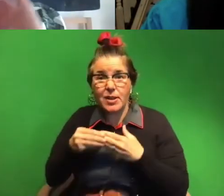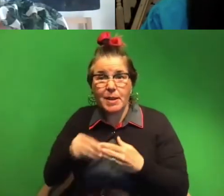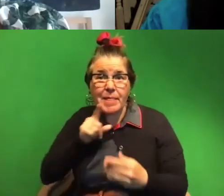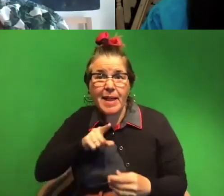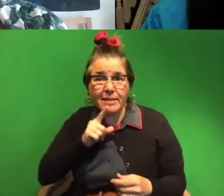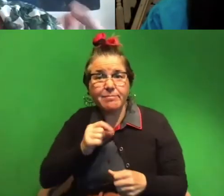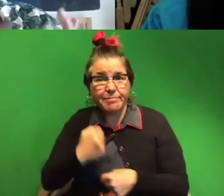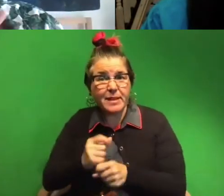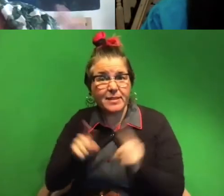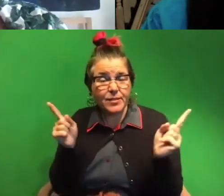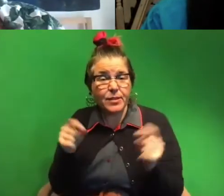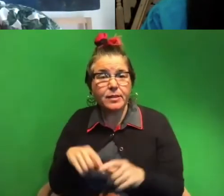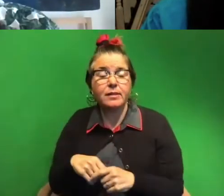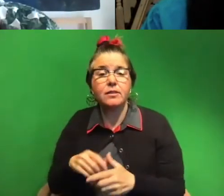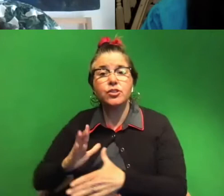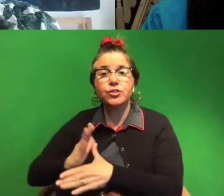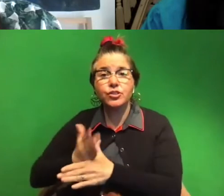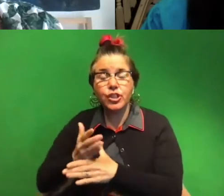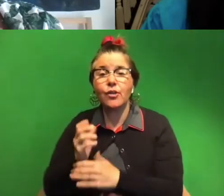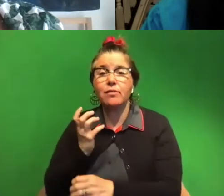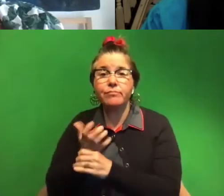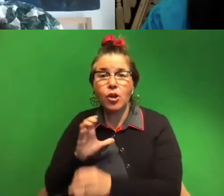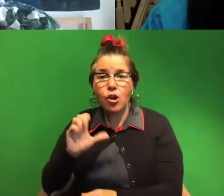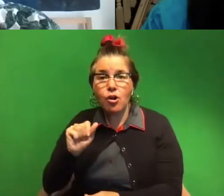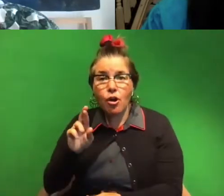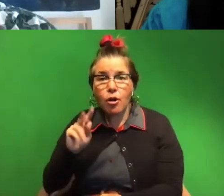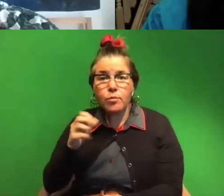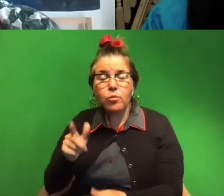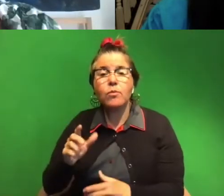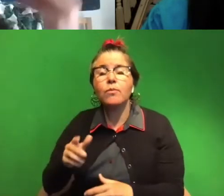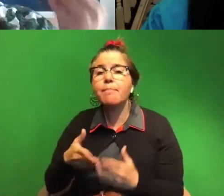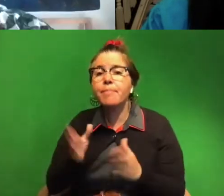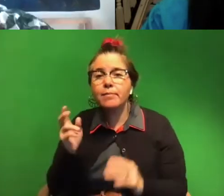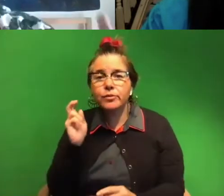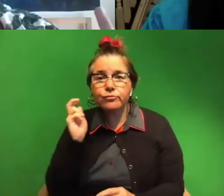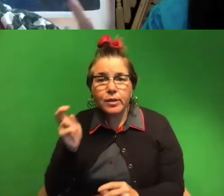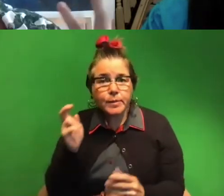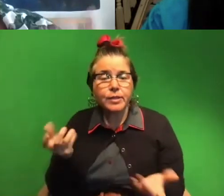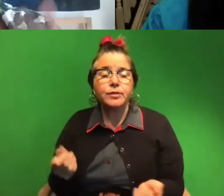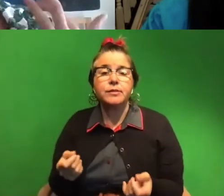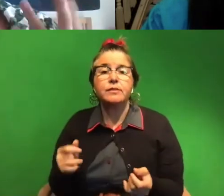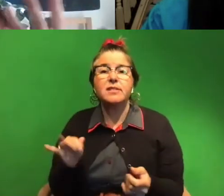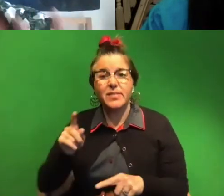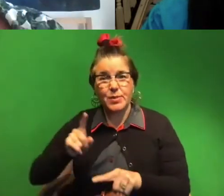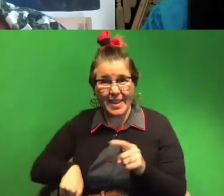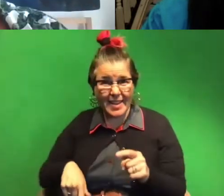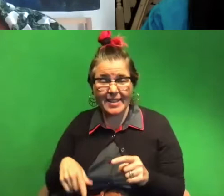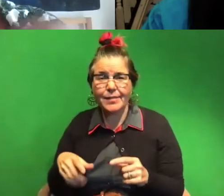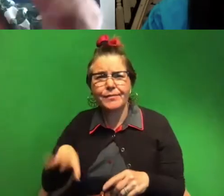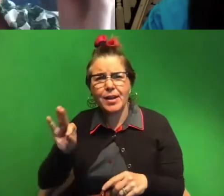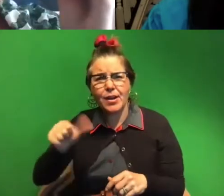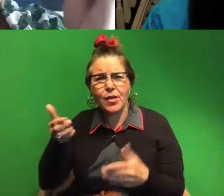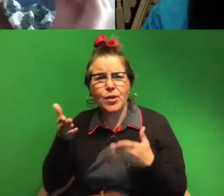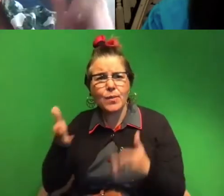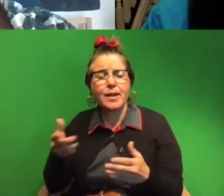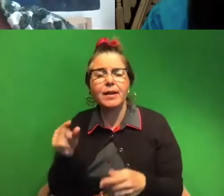difference. Sharing, carpooling, or taking public transportation. If you can't do that, finding other ways that you can make